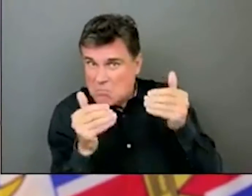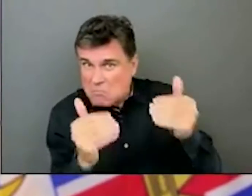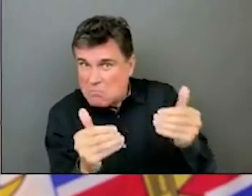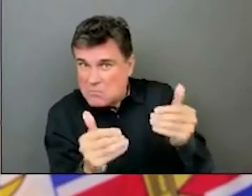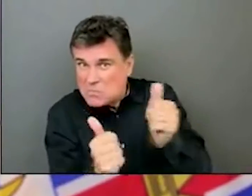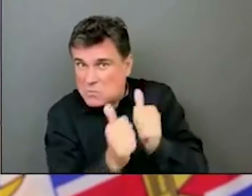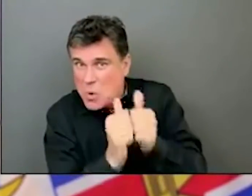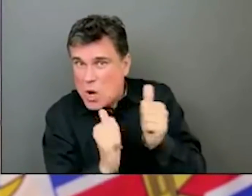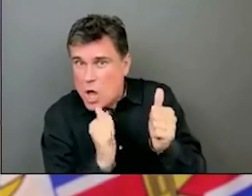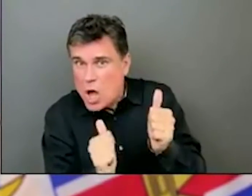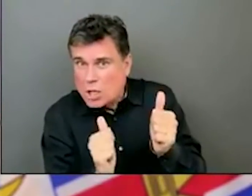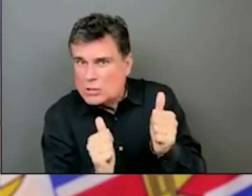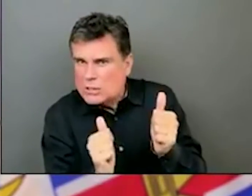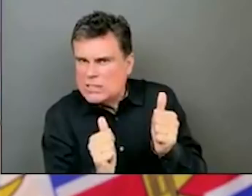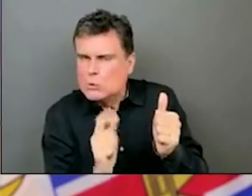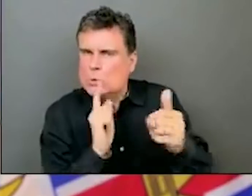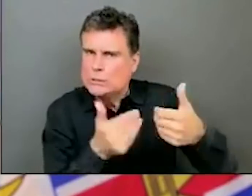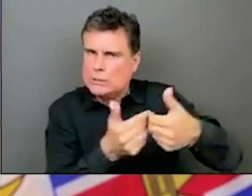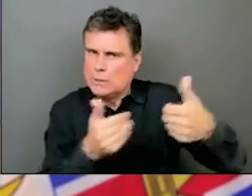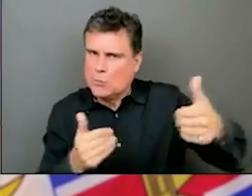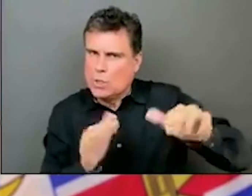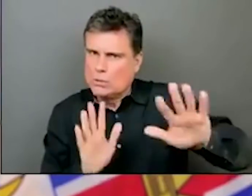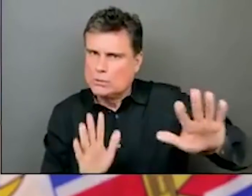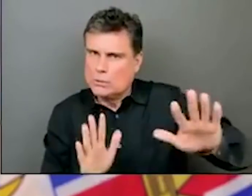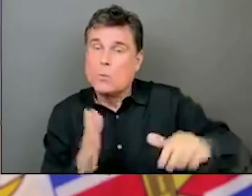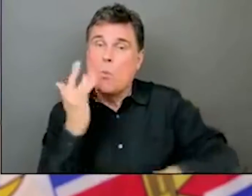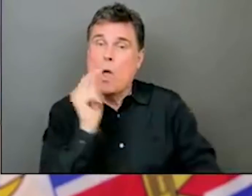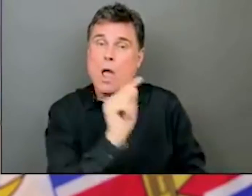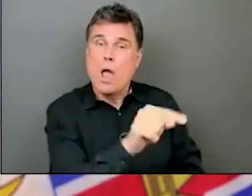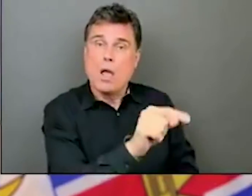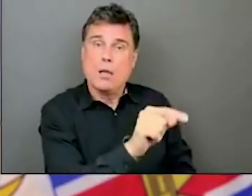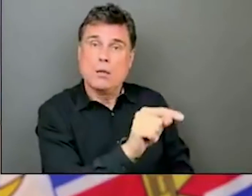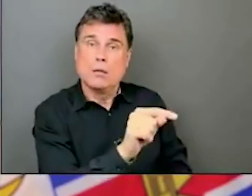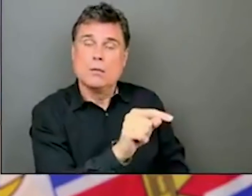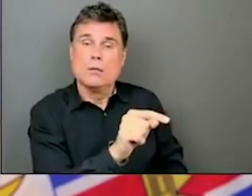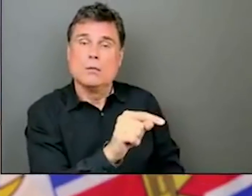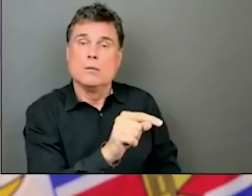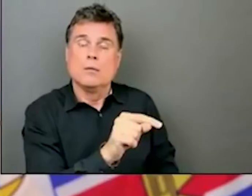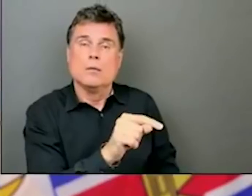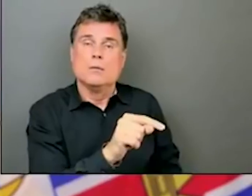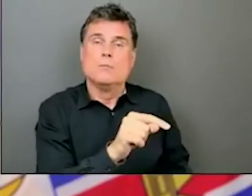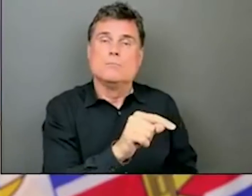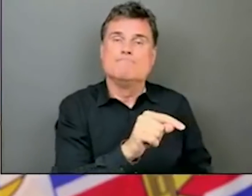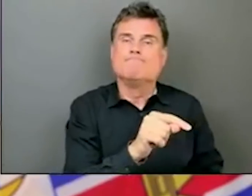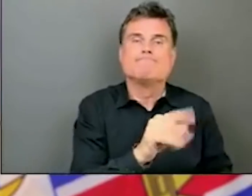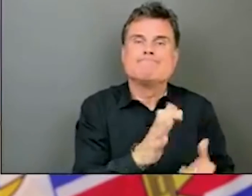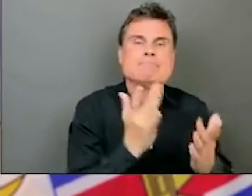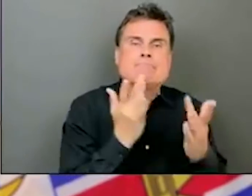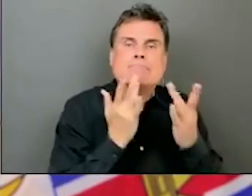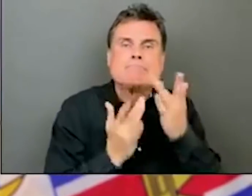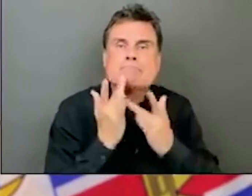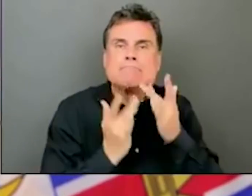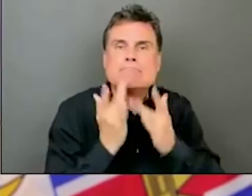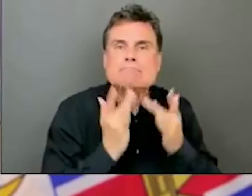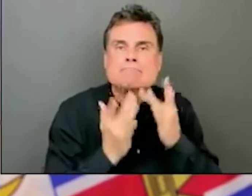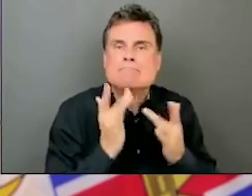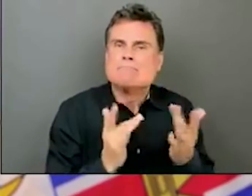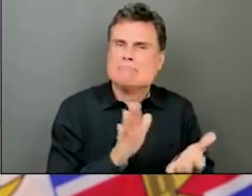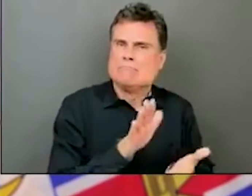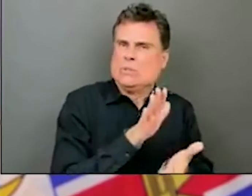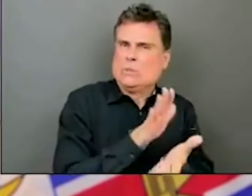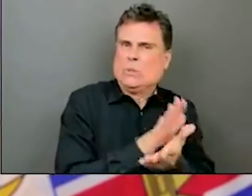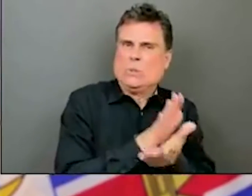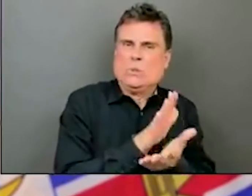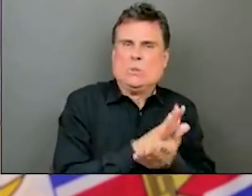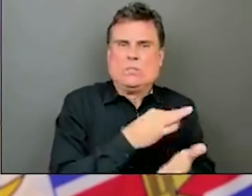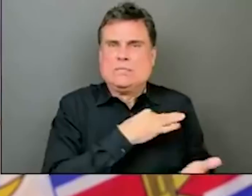together on whether those are viable right now or not, and that's more because of what we are seeing, that there's strains on our